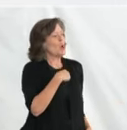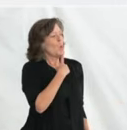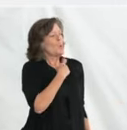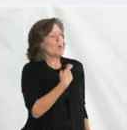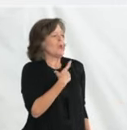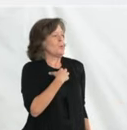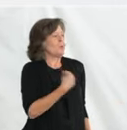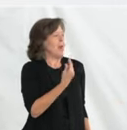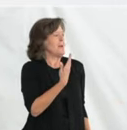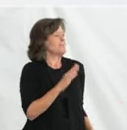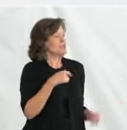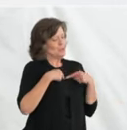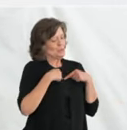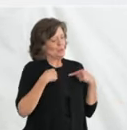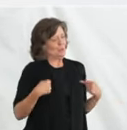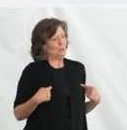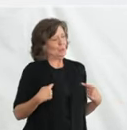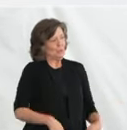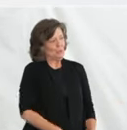patriotic bathing suit.